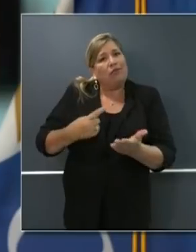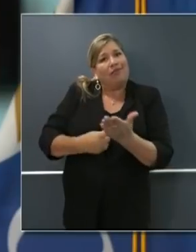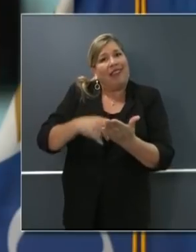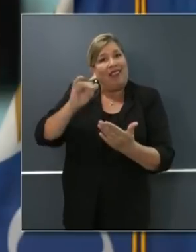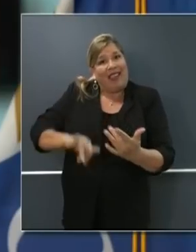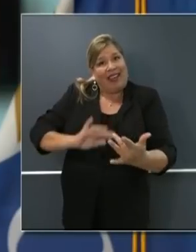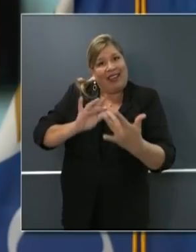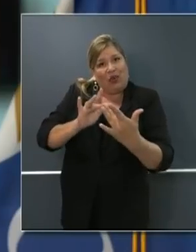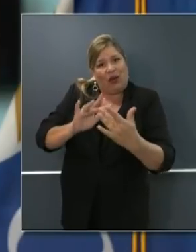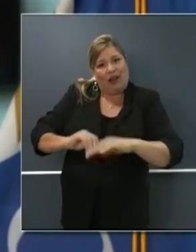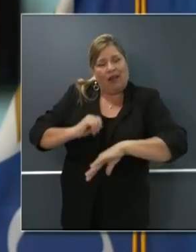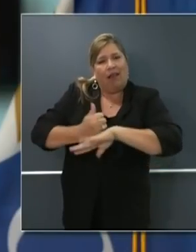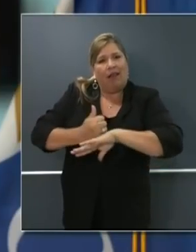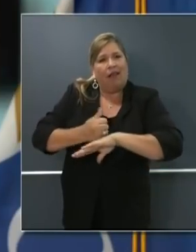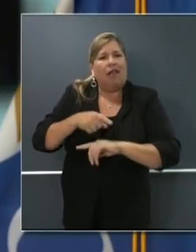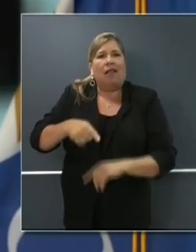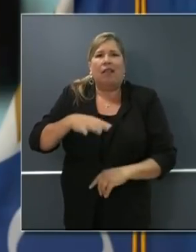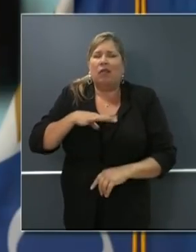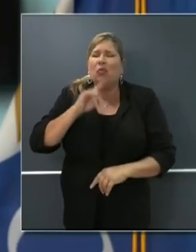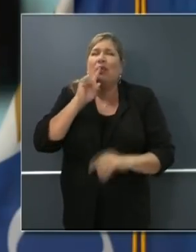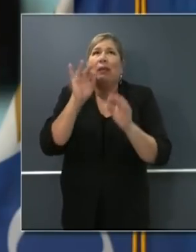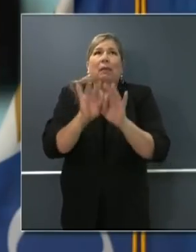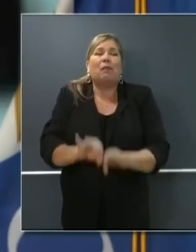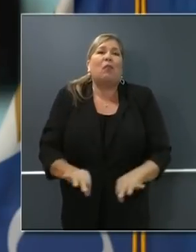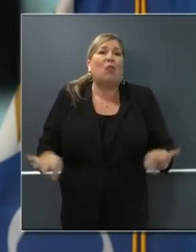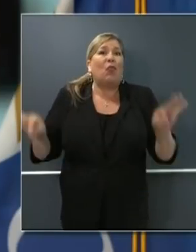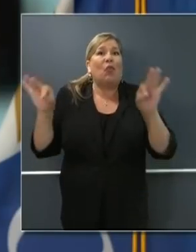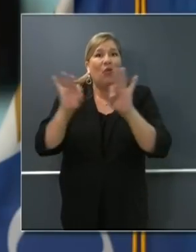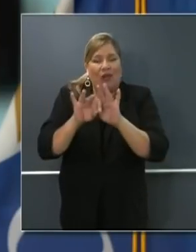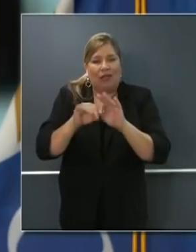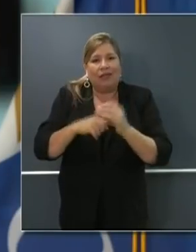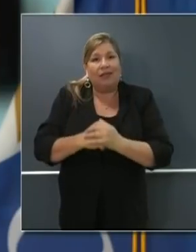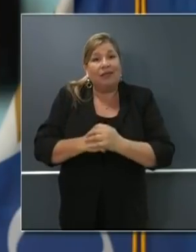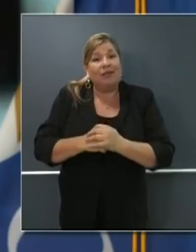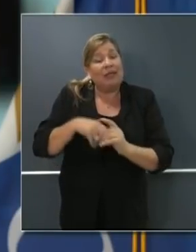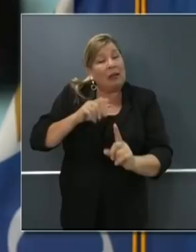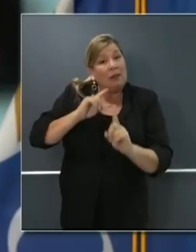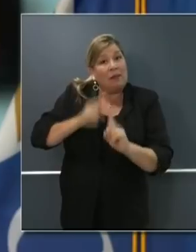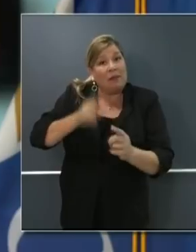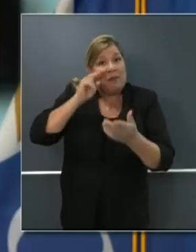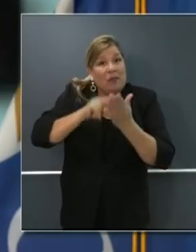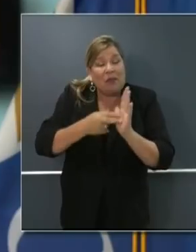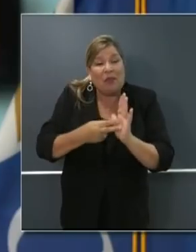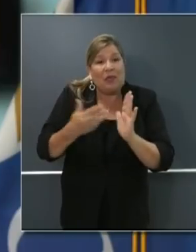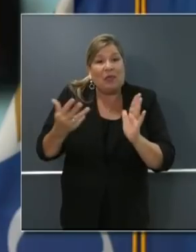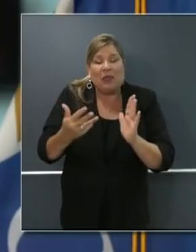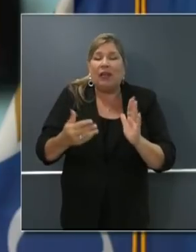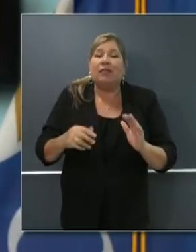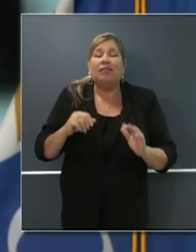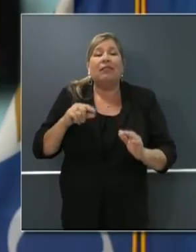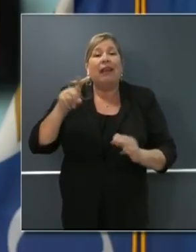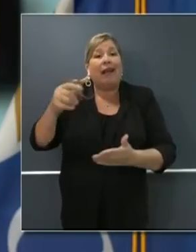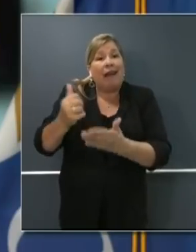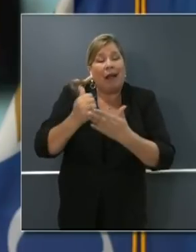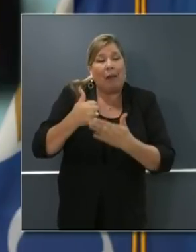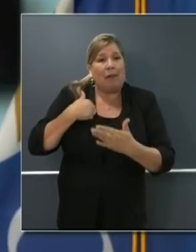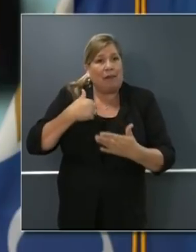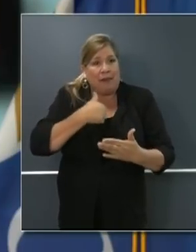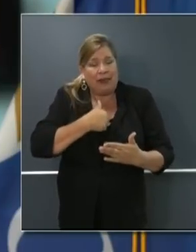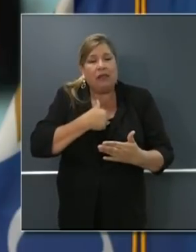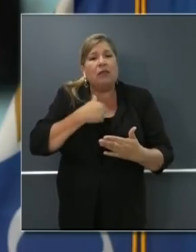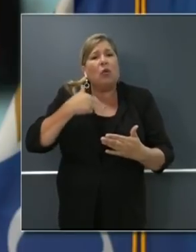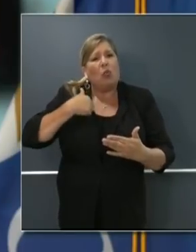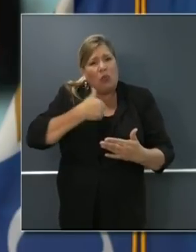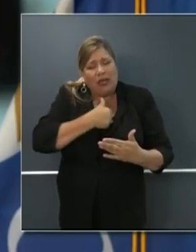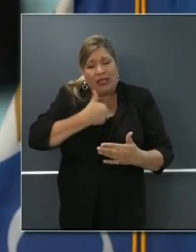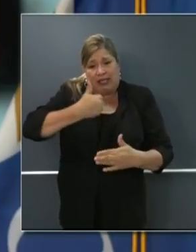portal is a tool to navigate, a tool where we do a lot of the vetting. We do a lot of the